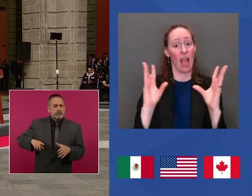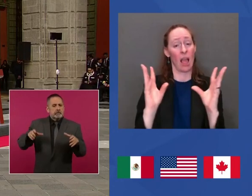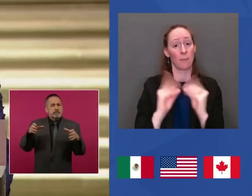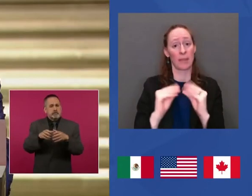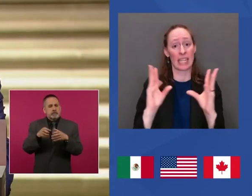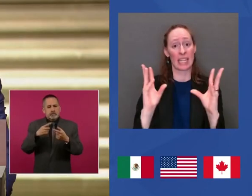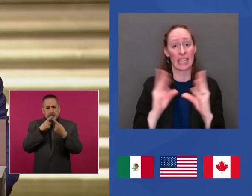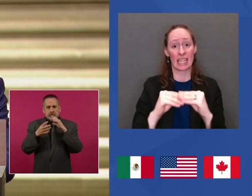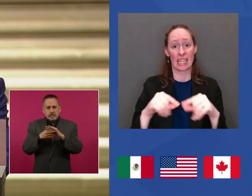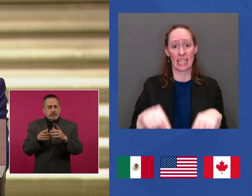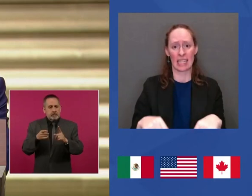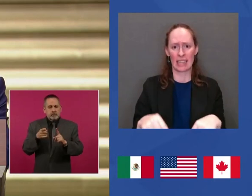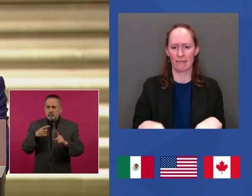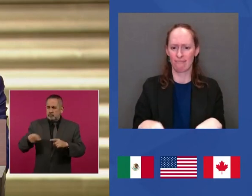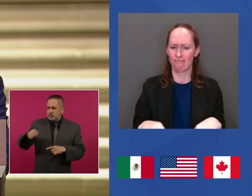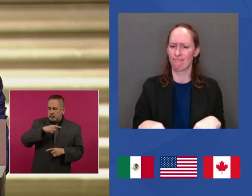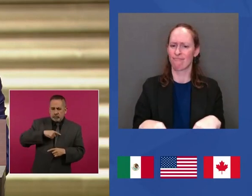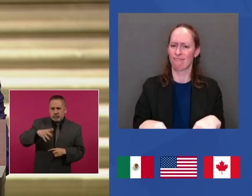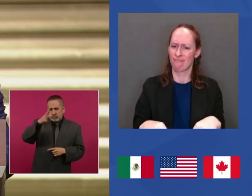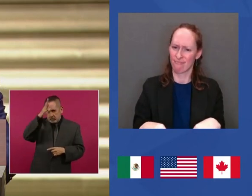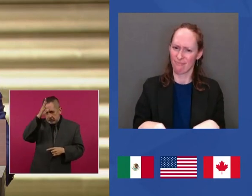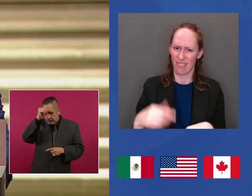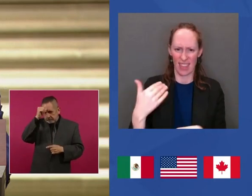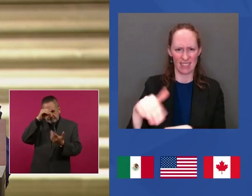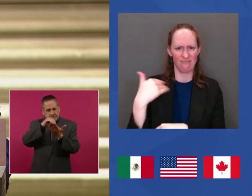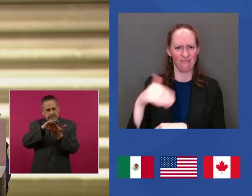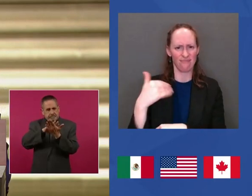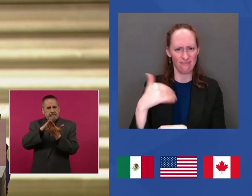three governments of the three countries, we have